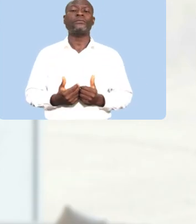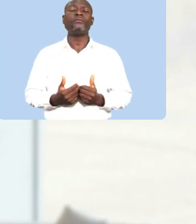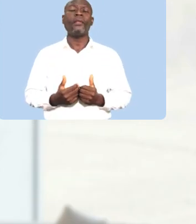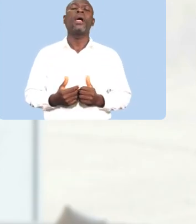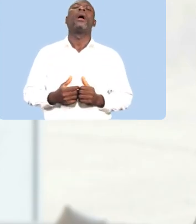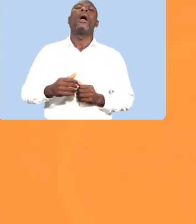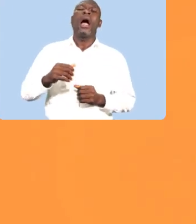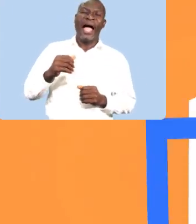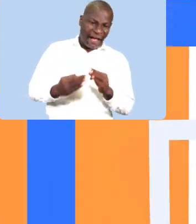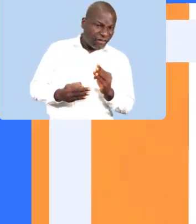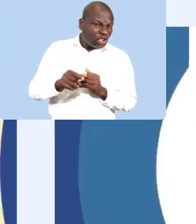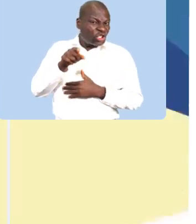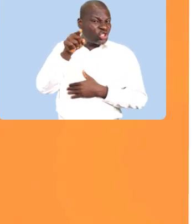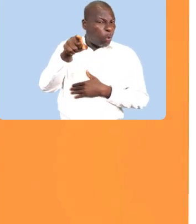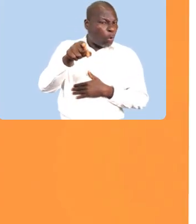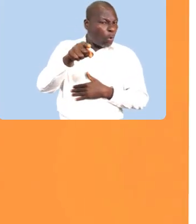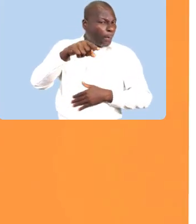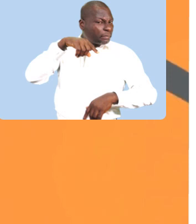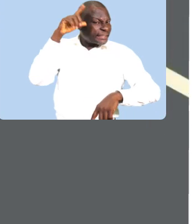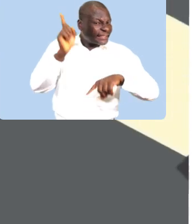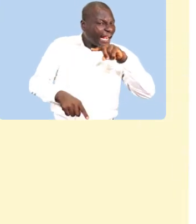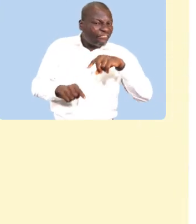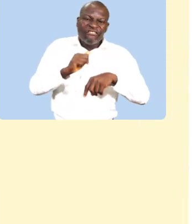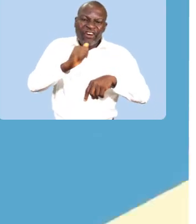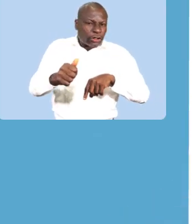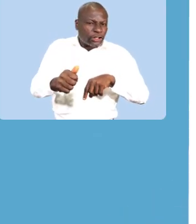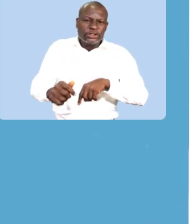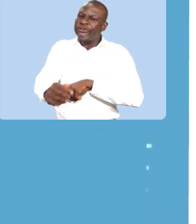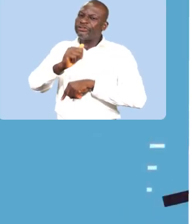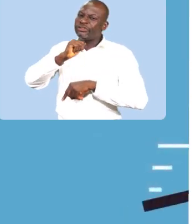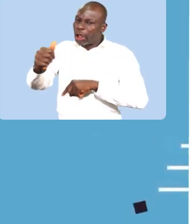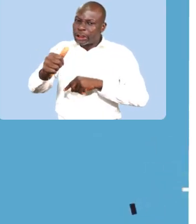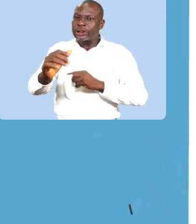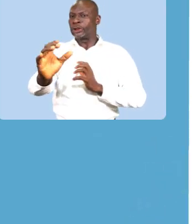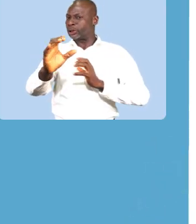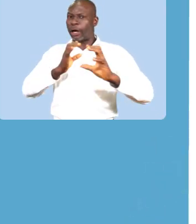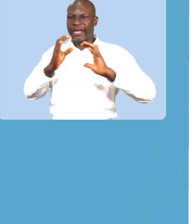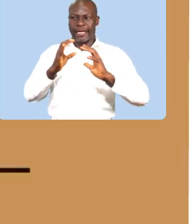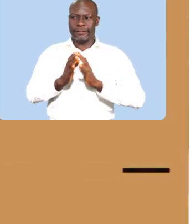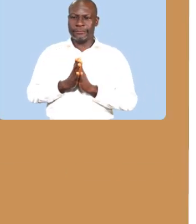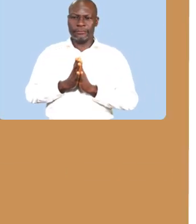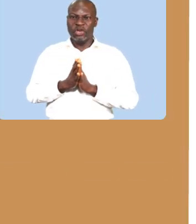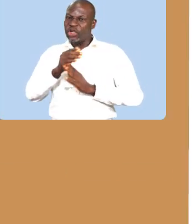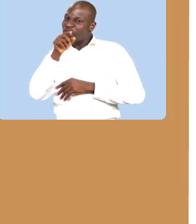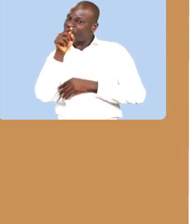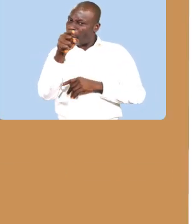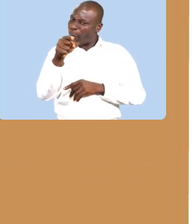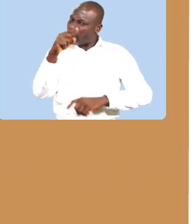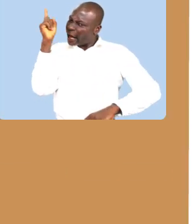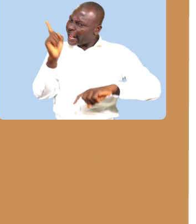say, you cannot not communicate. You